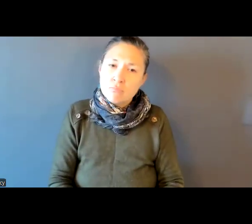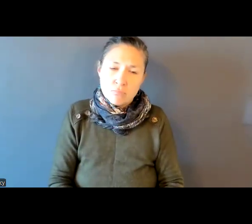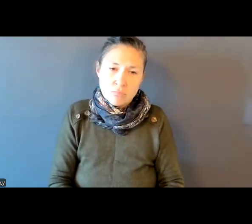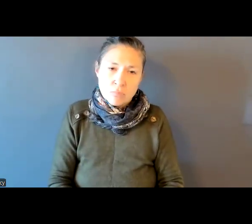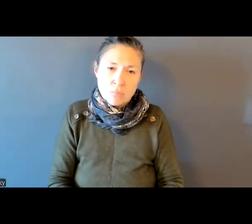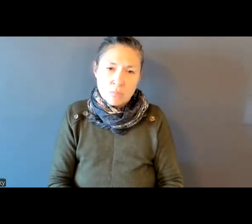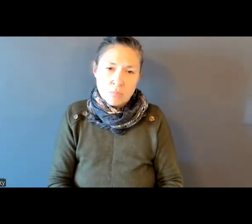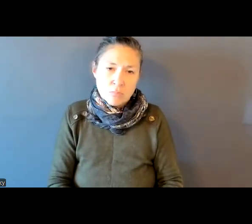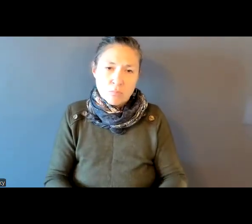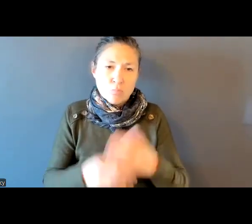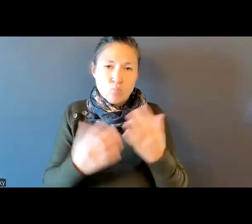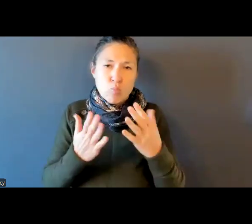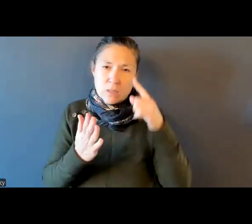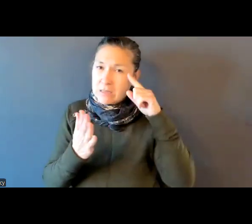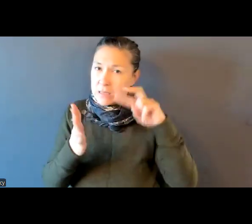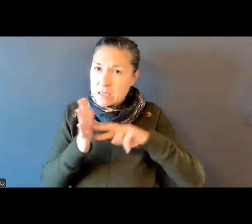intention or the